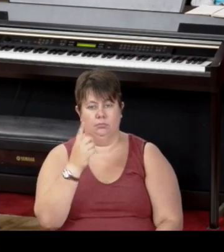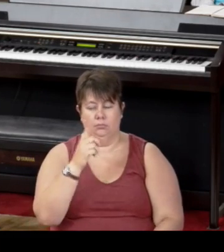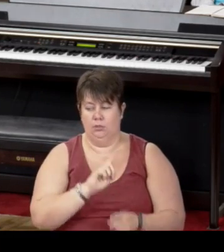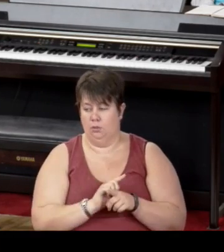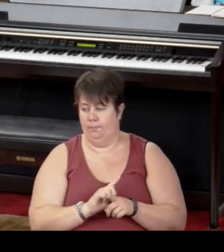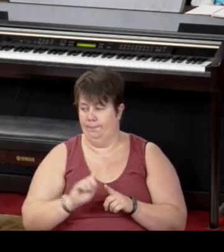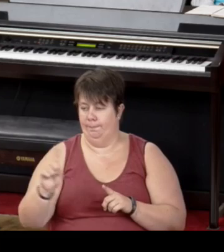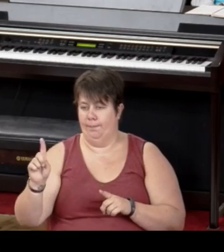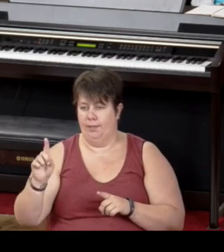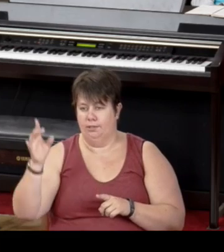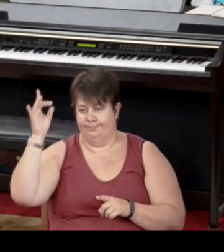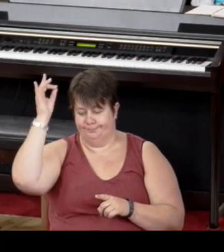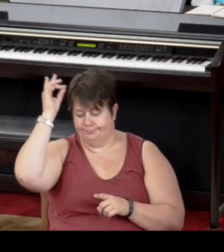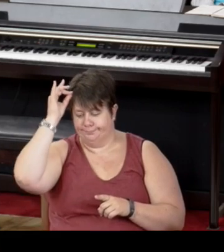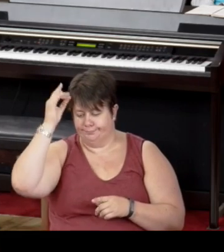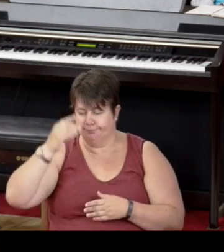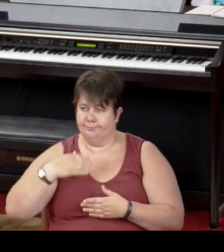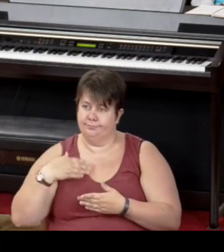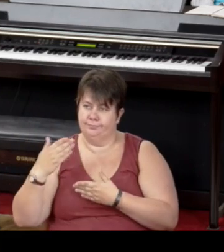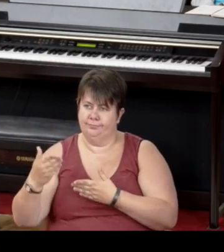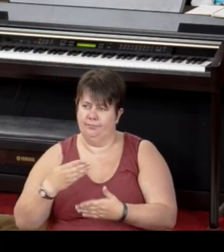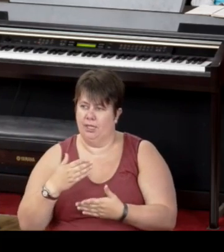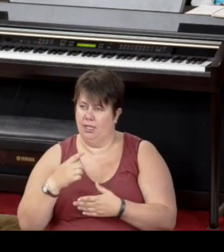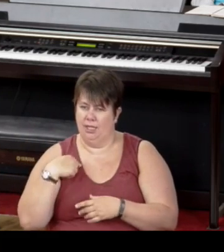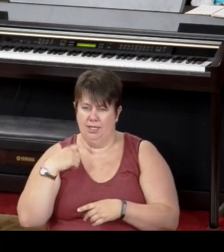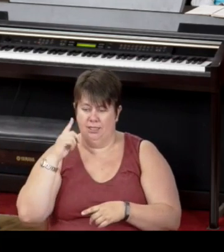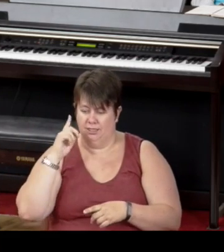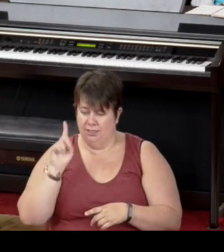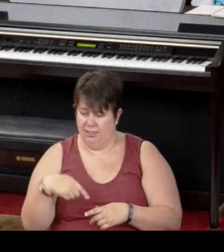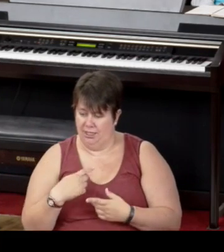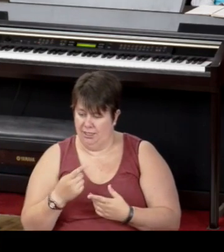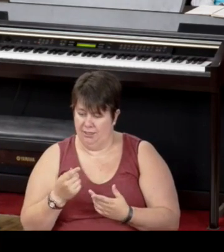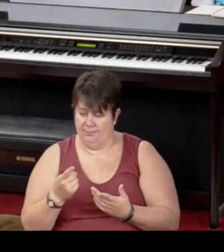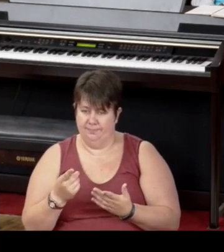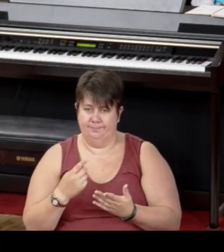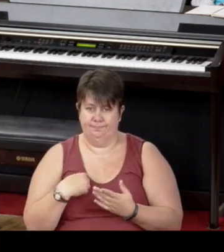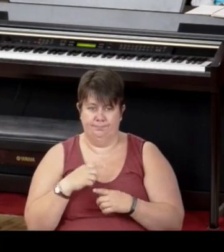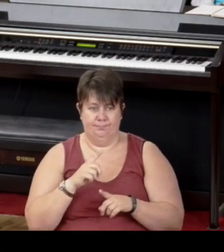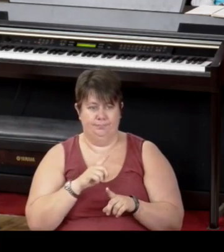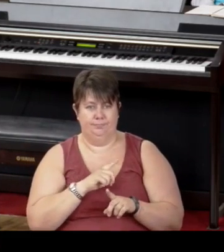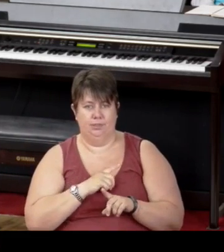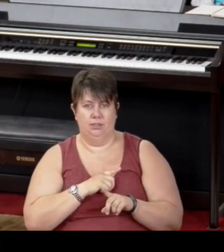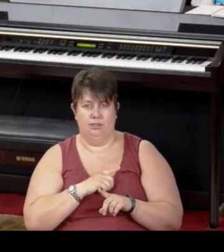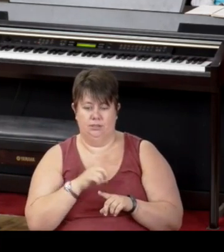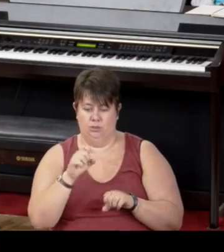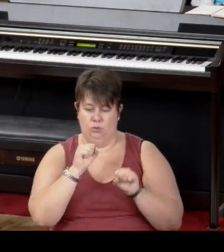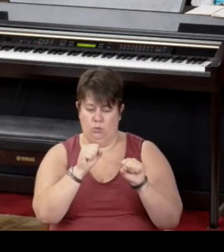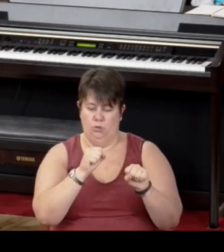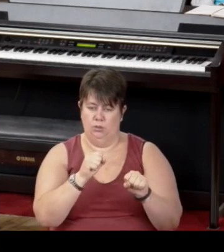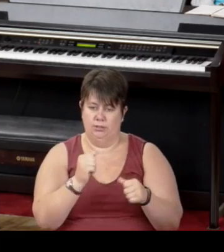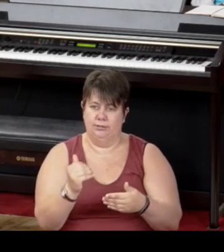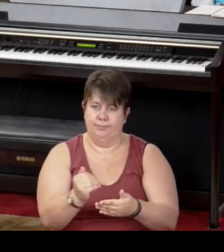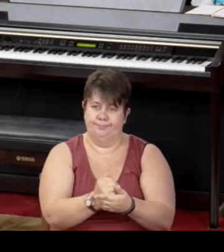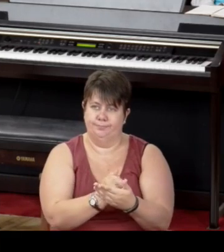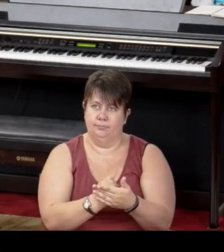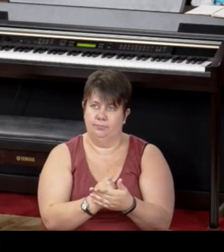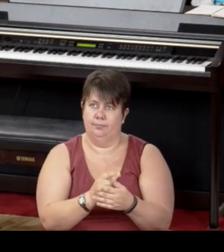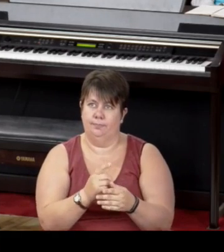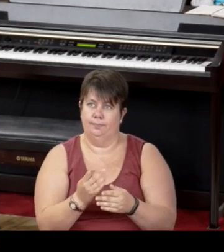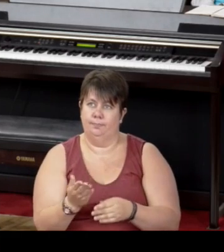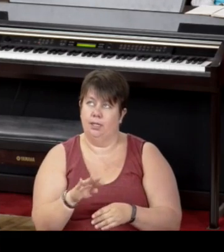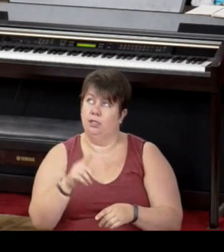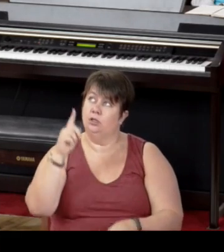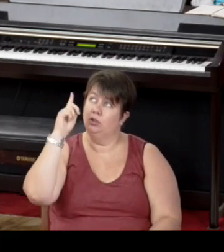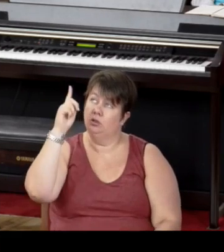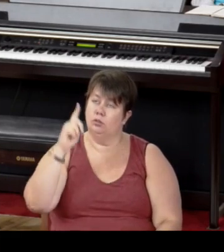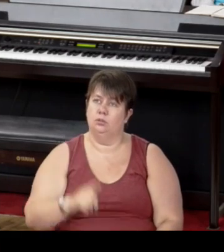king, King Balak, and said, I cannot bring down a curse upon these people because they're protected by God.